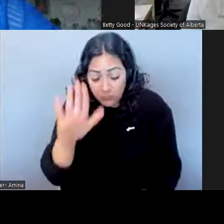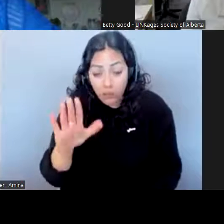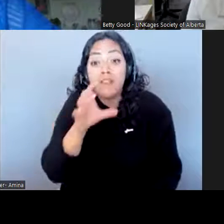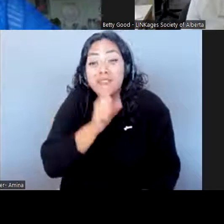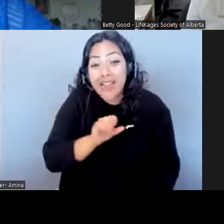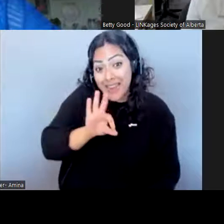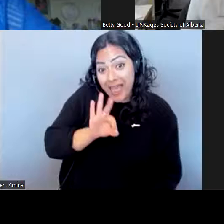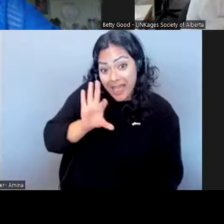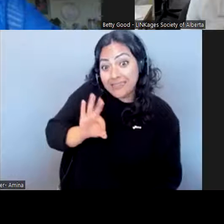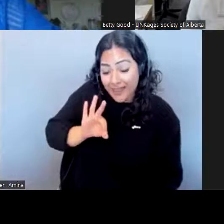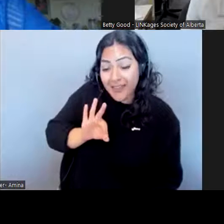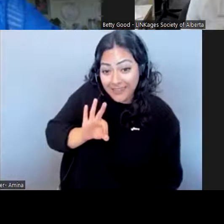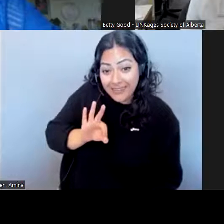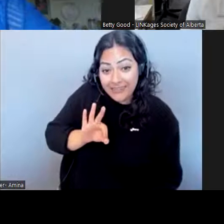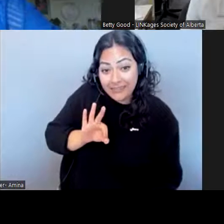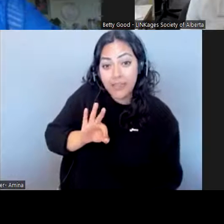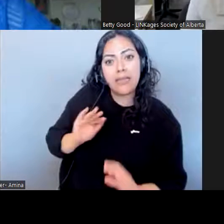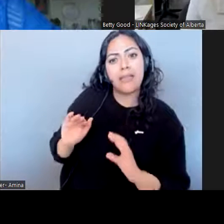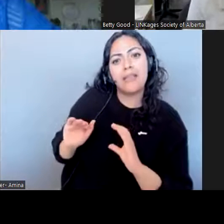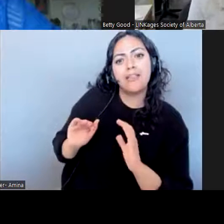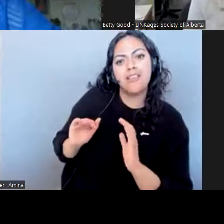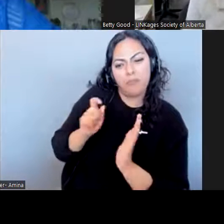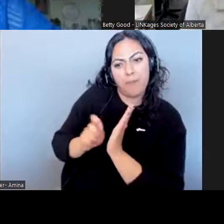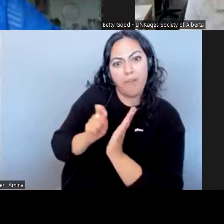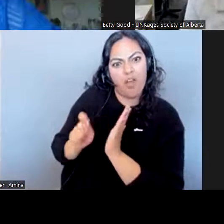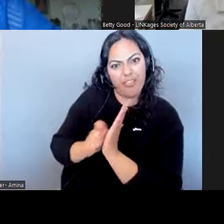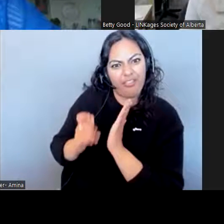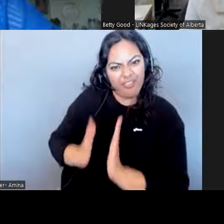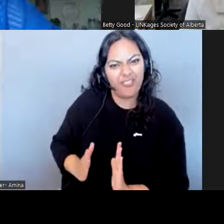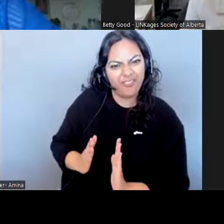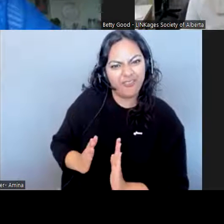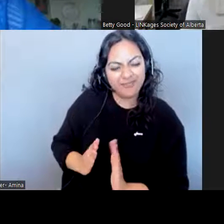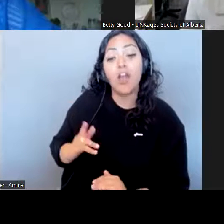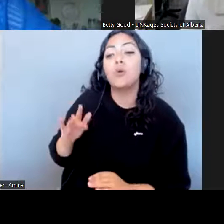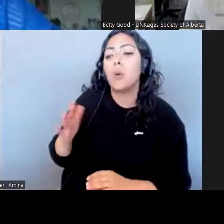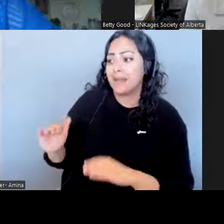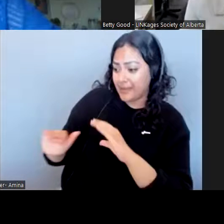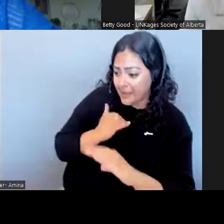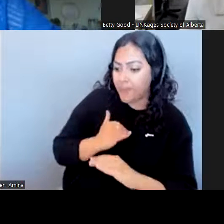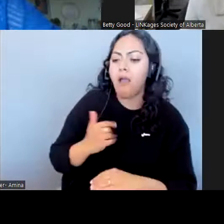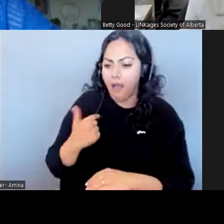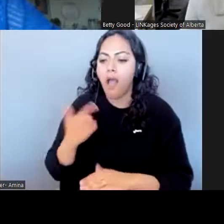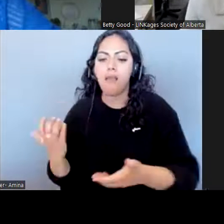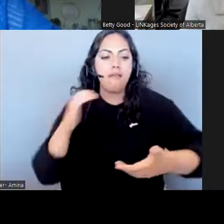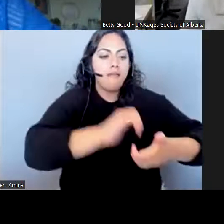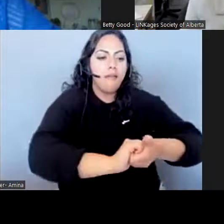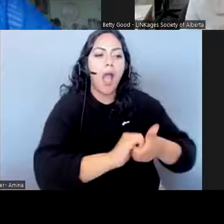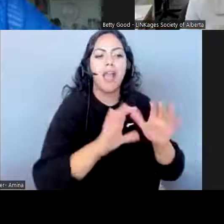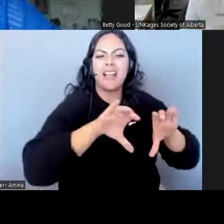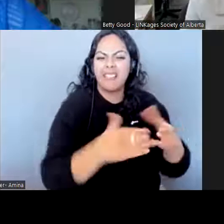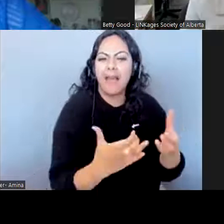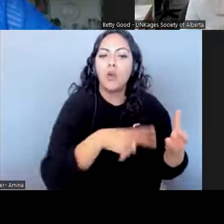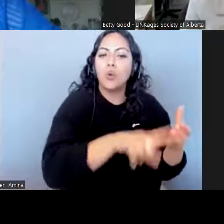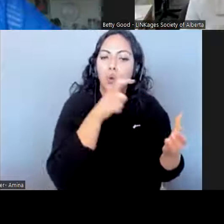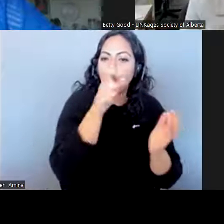She sends me an email, and then I connected her with journalism class. So it's always about making those connections, like